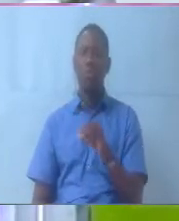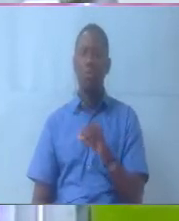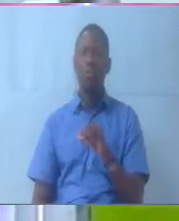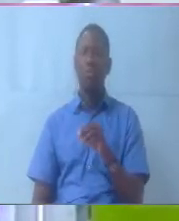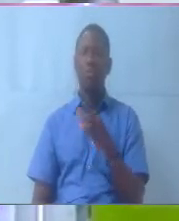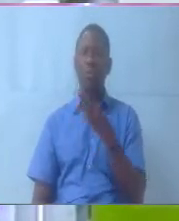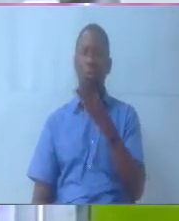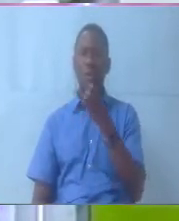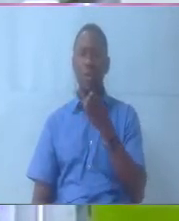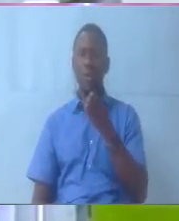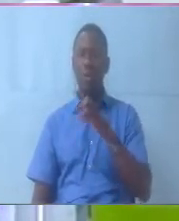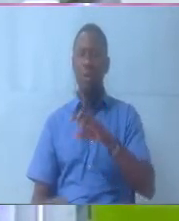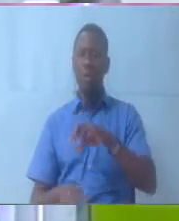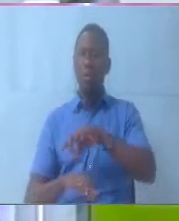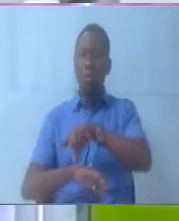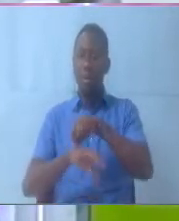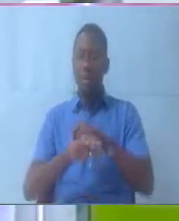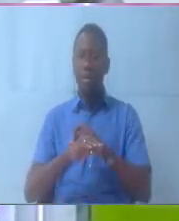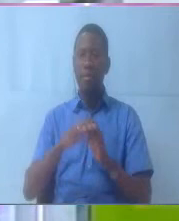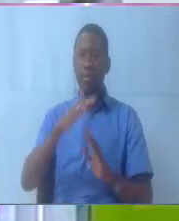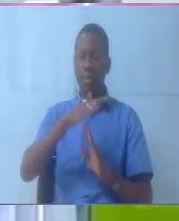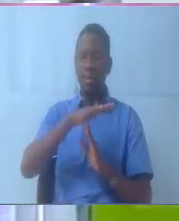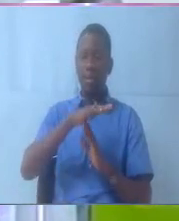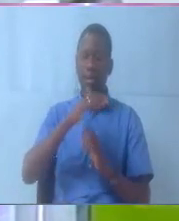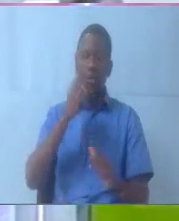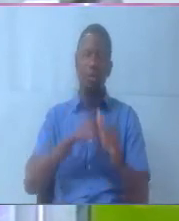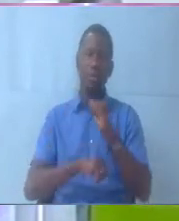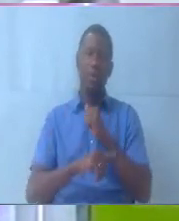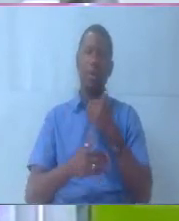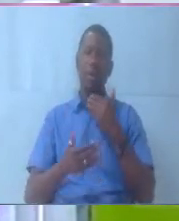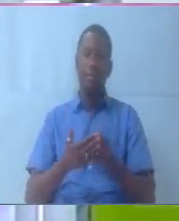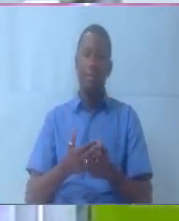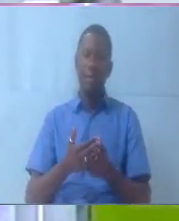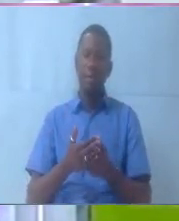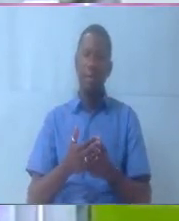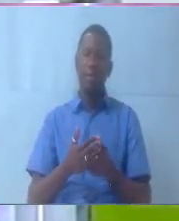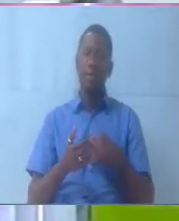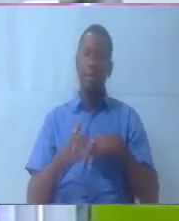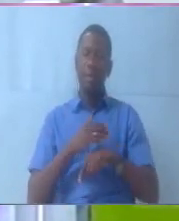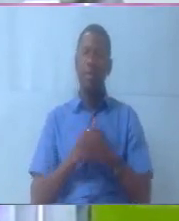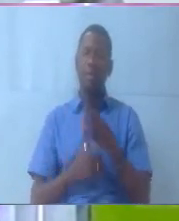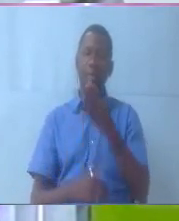break and come back and finish in 40 minutes?